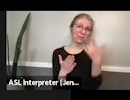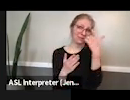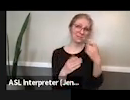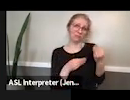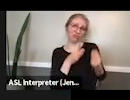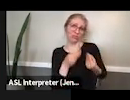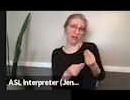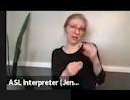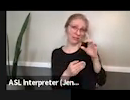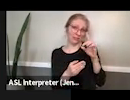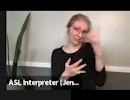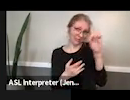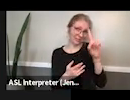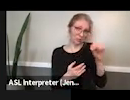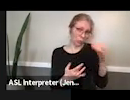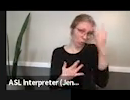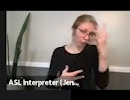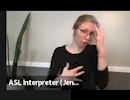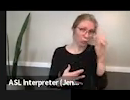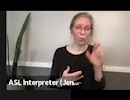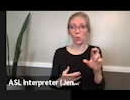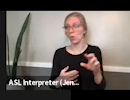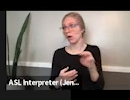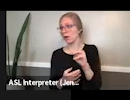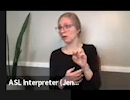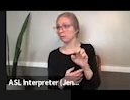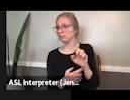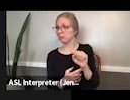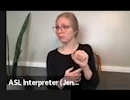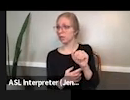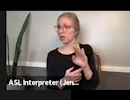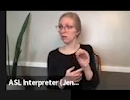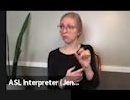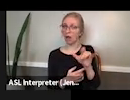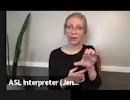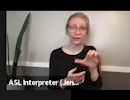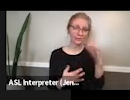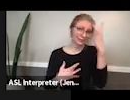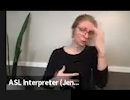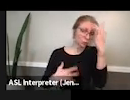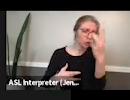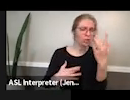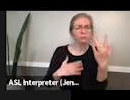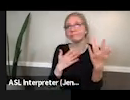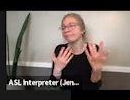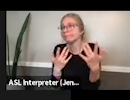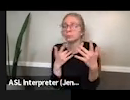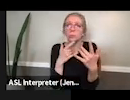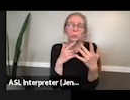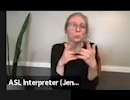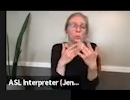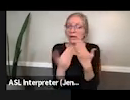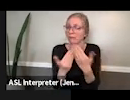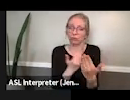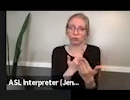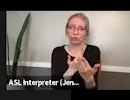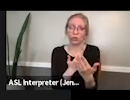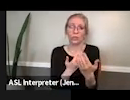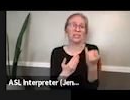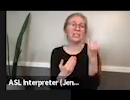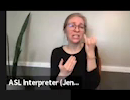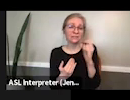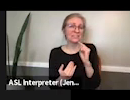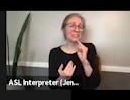chromosomal disorder or a metabolic disorder or who knows what, and it is severe